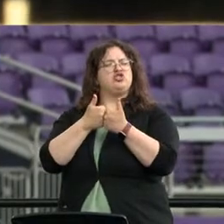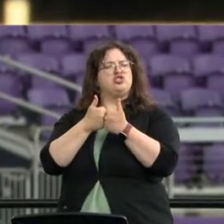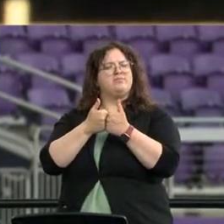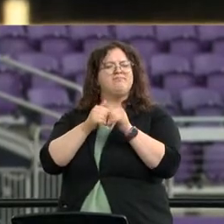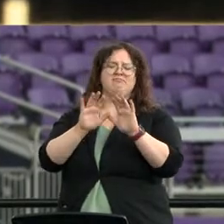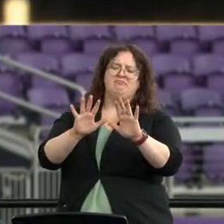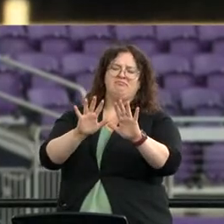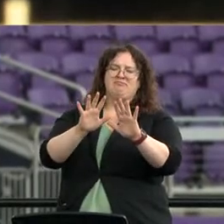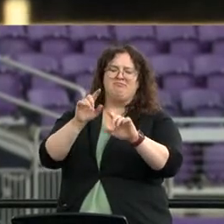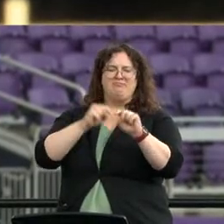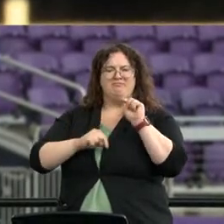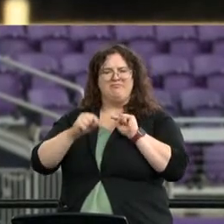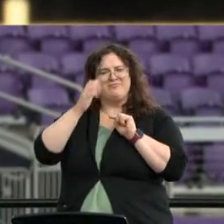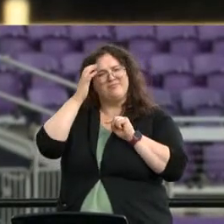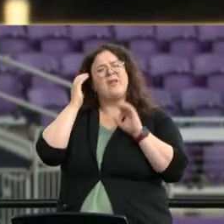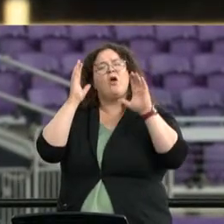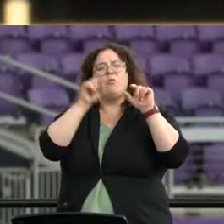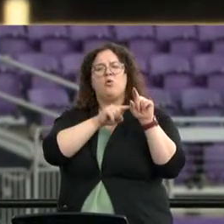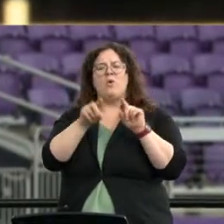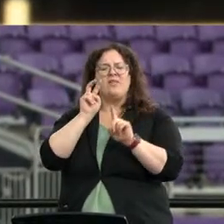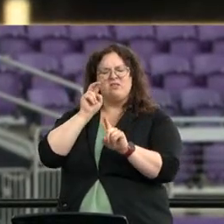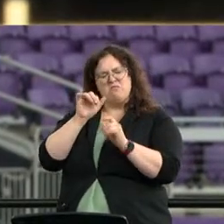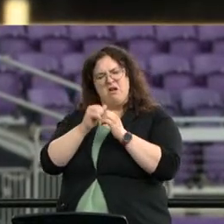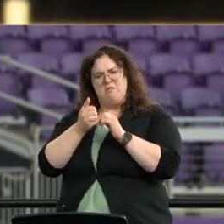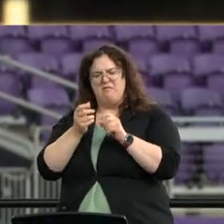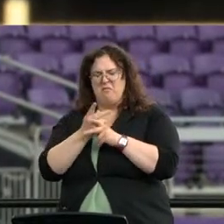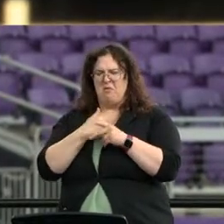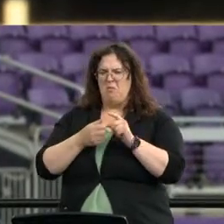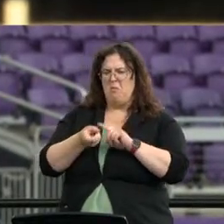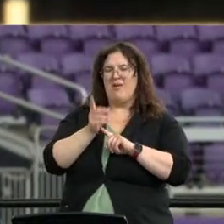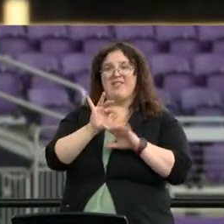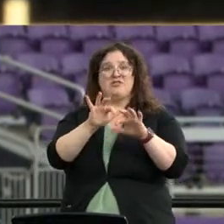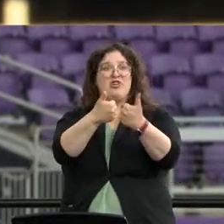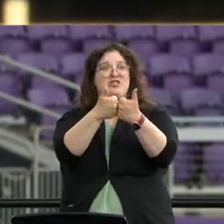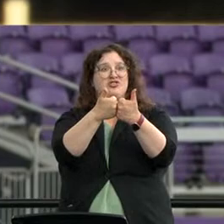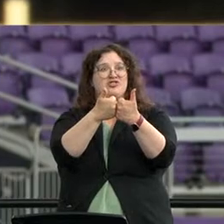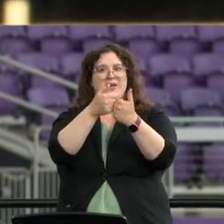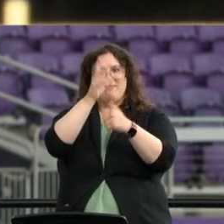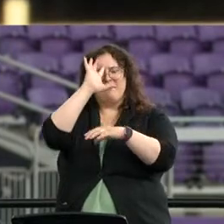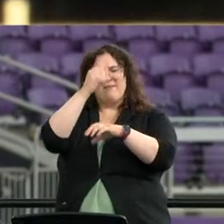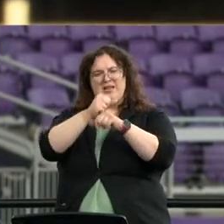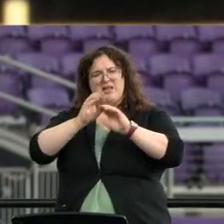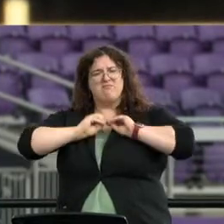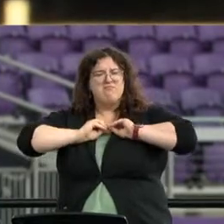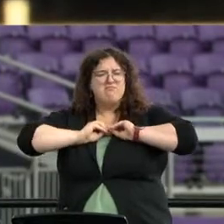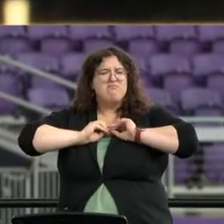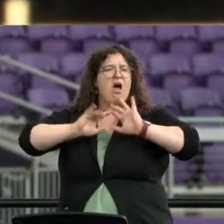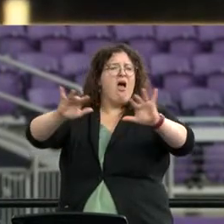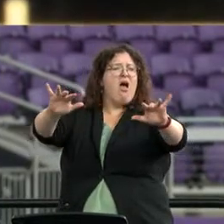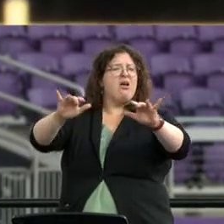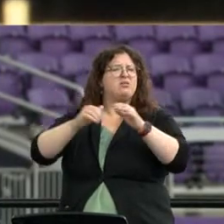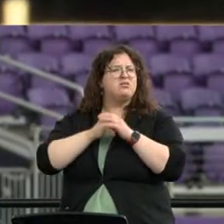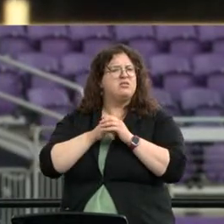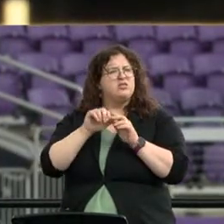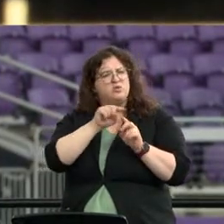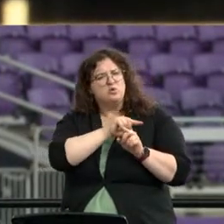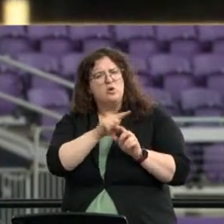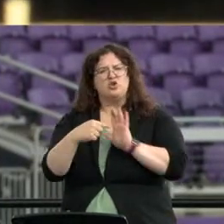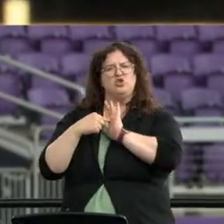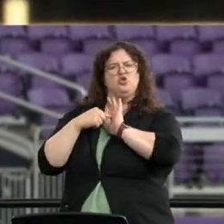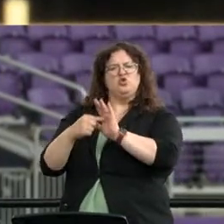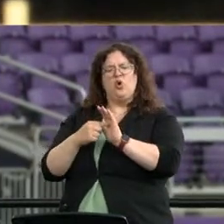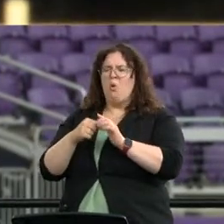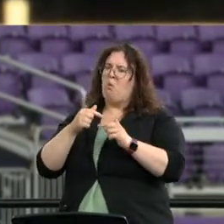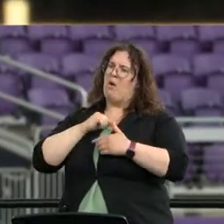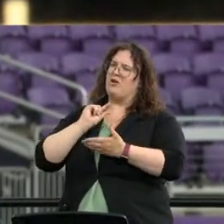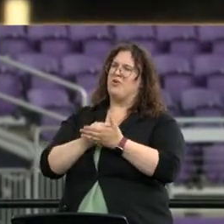I sincerely hope you view this as a challenge to spread this mindset so broadly that you can show what being a graduate of Minnetonka